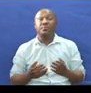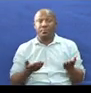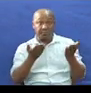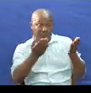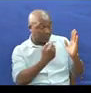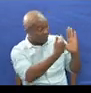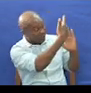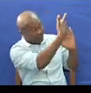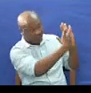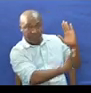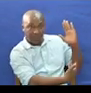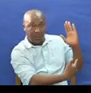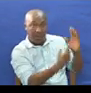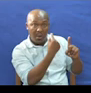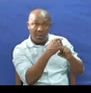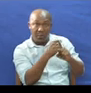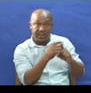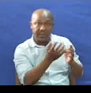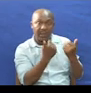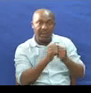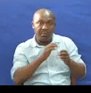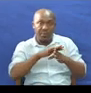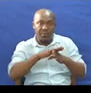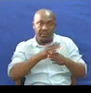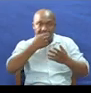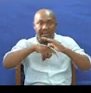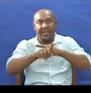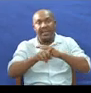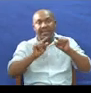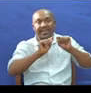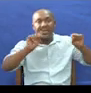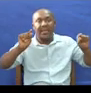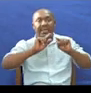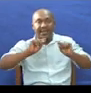Now see how these words can be used in sentences.